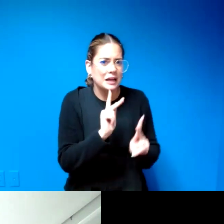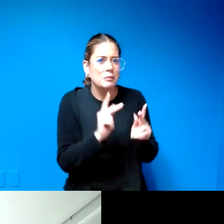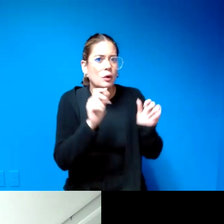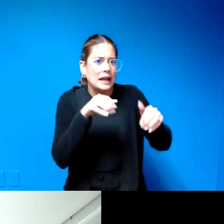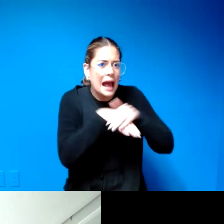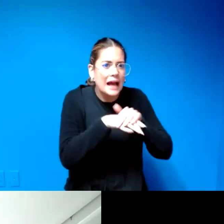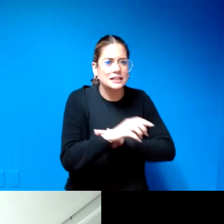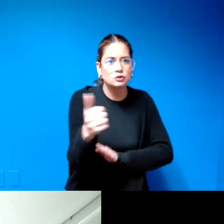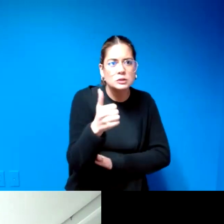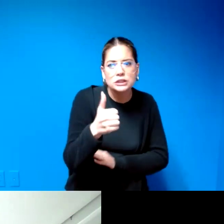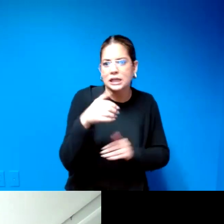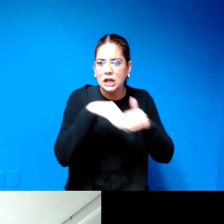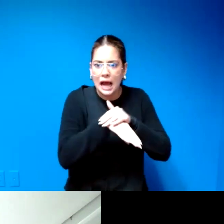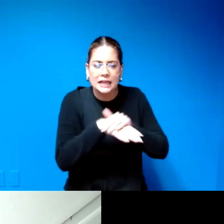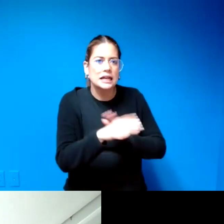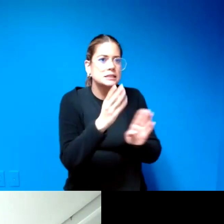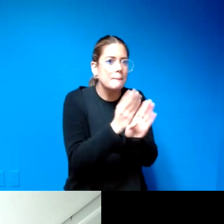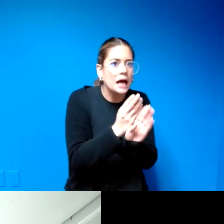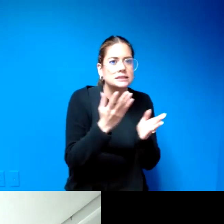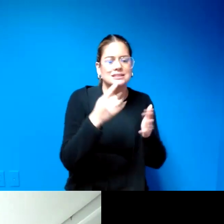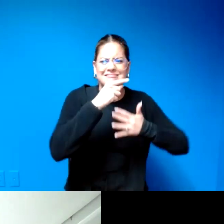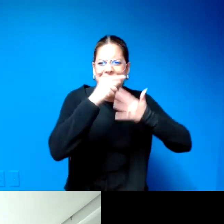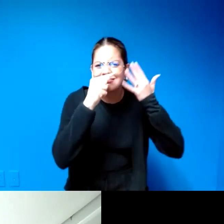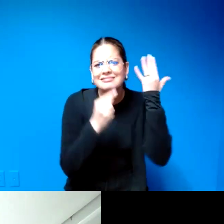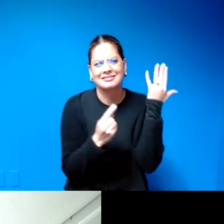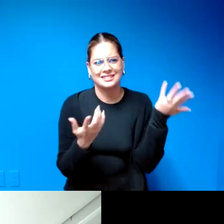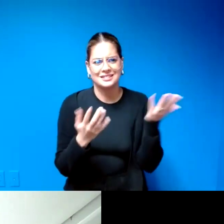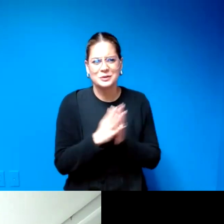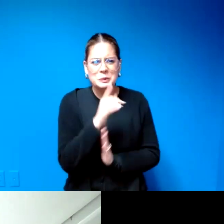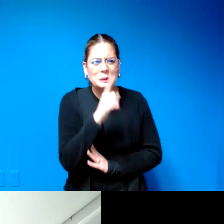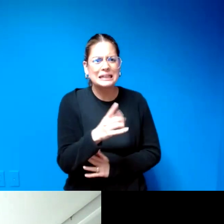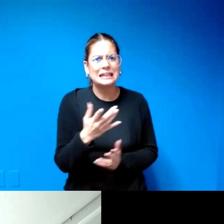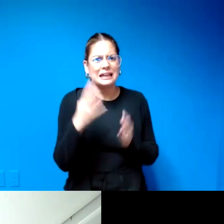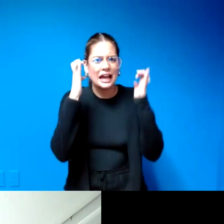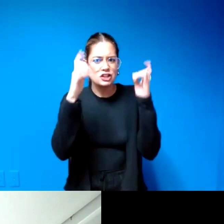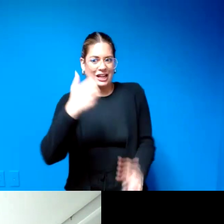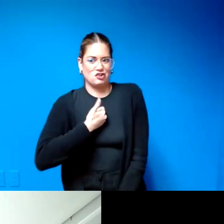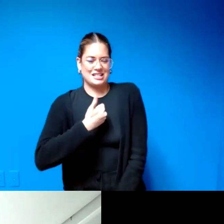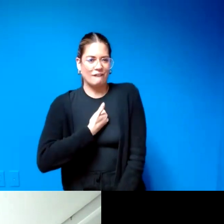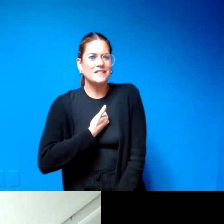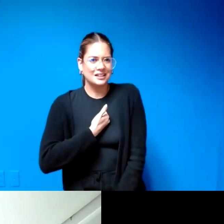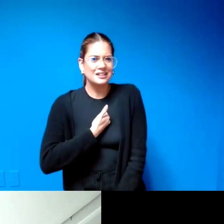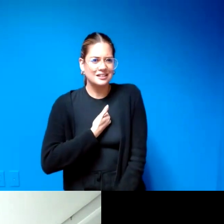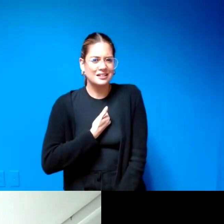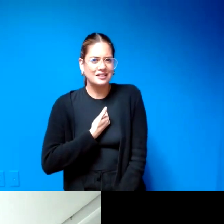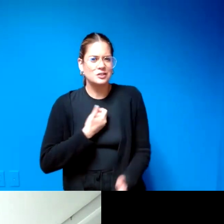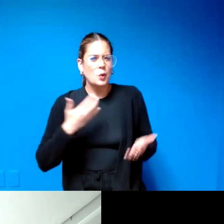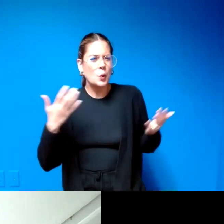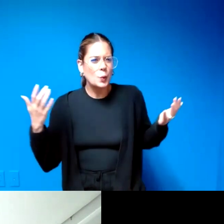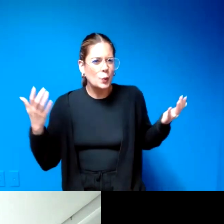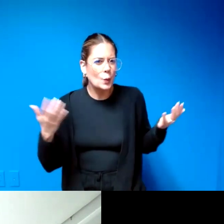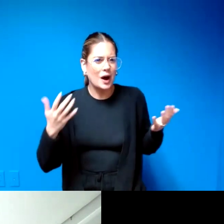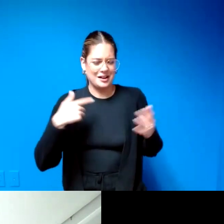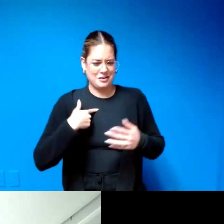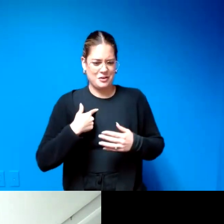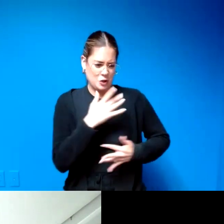to transportation in the neighborhood that you're in? So like it's really a matter of kind of like educating yourself on what are the social determinants of the